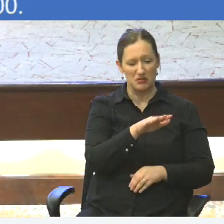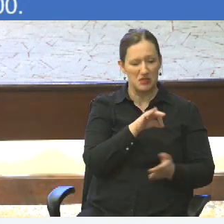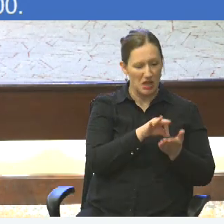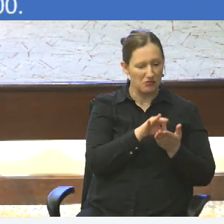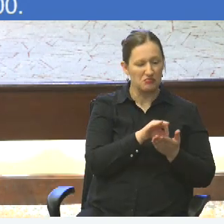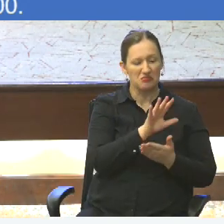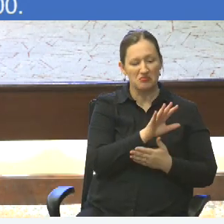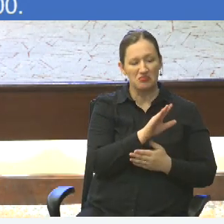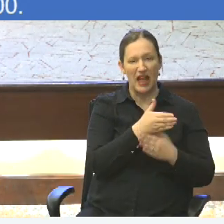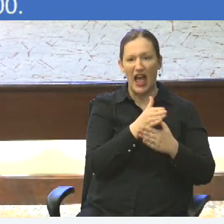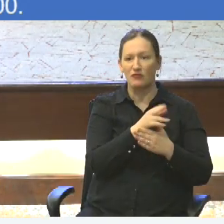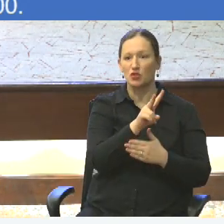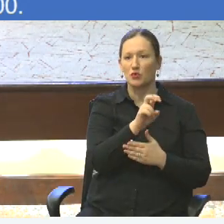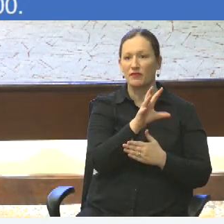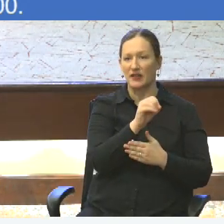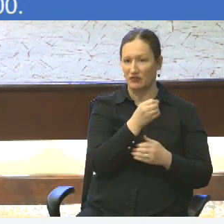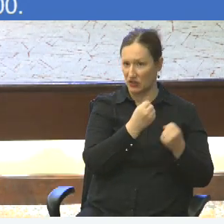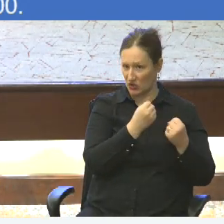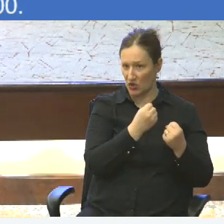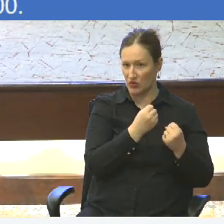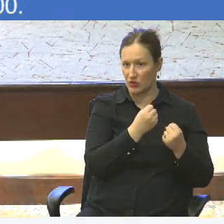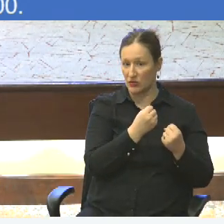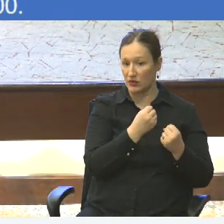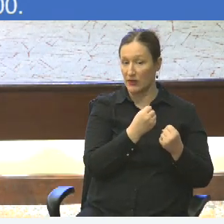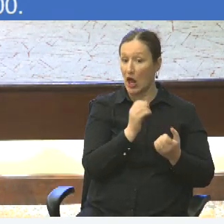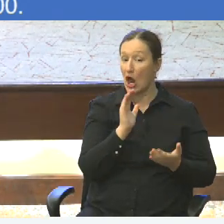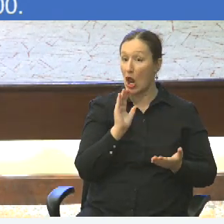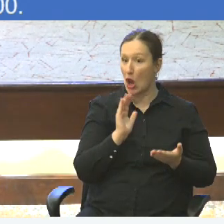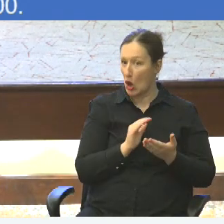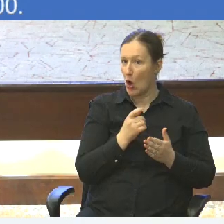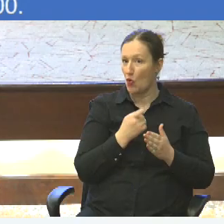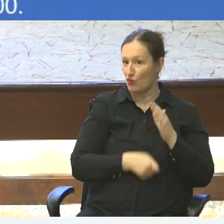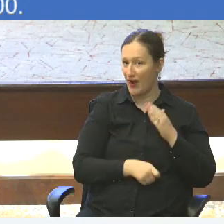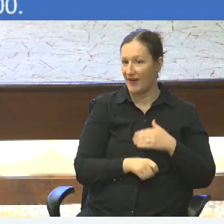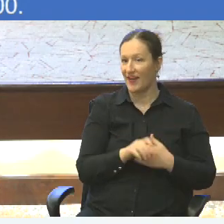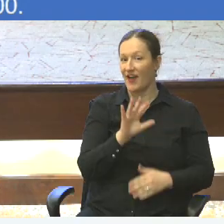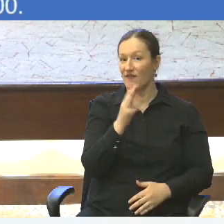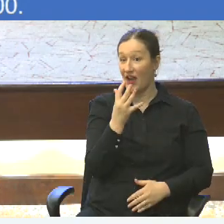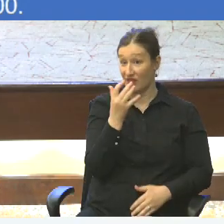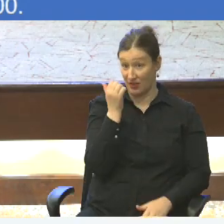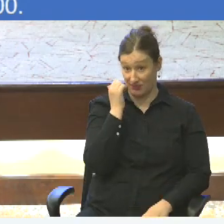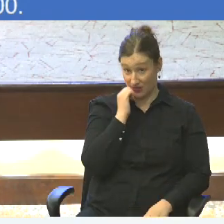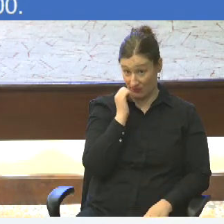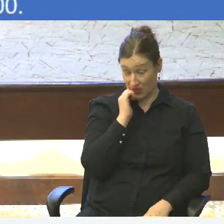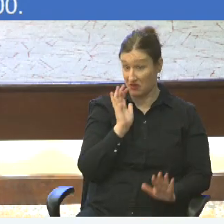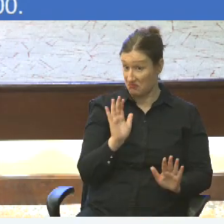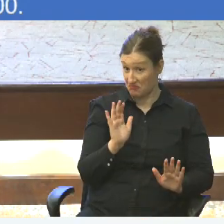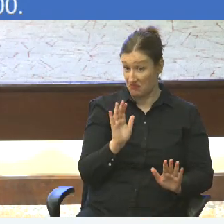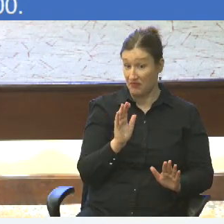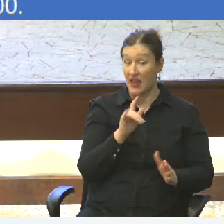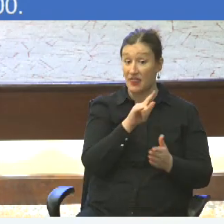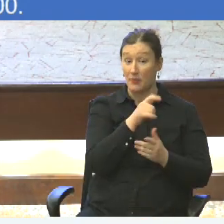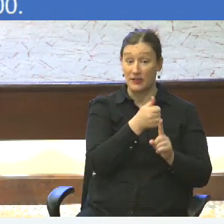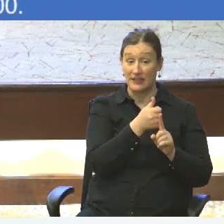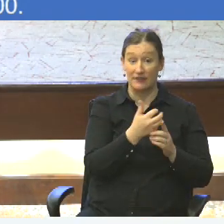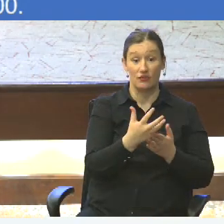on average. At a low daily rate of $5 a day, the airport would generate